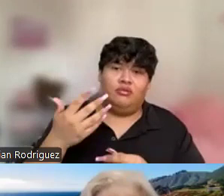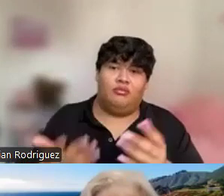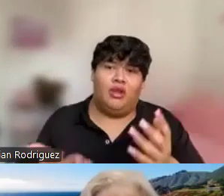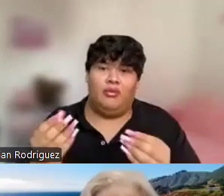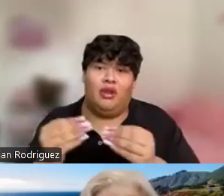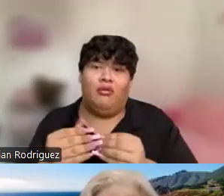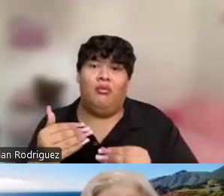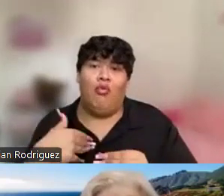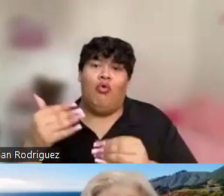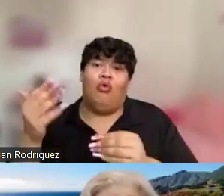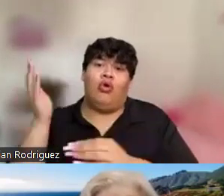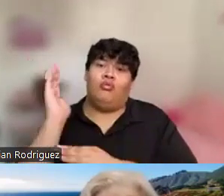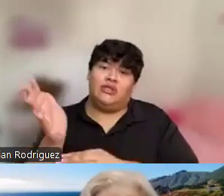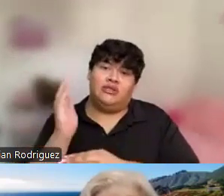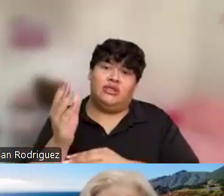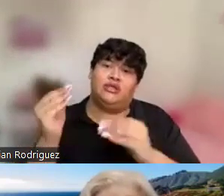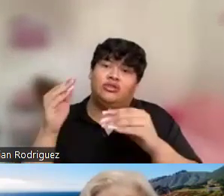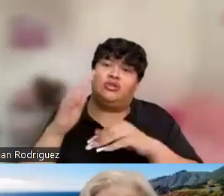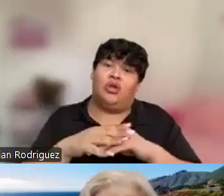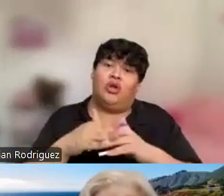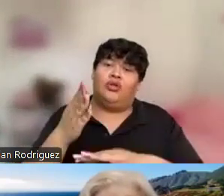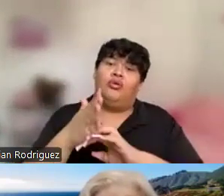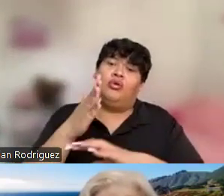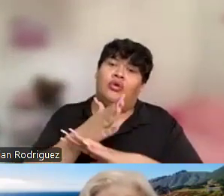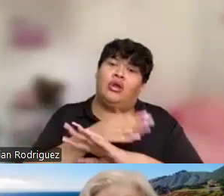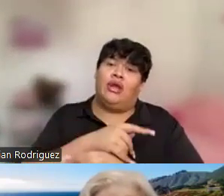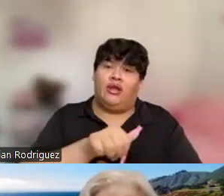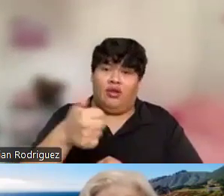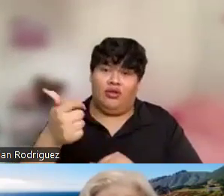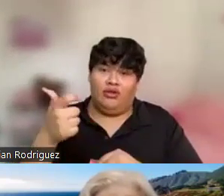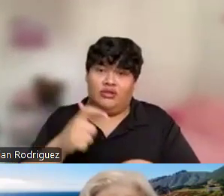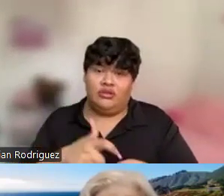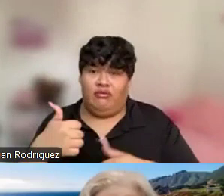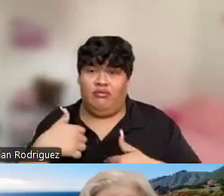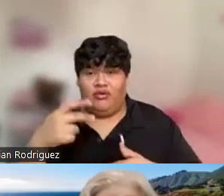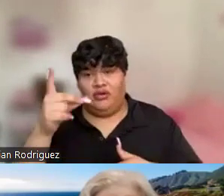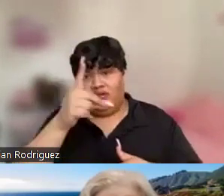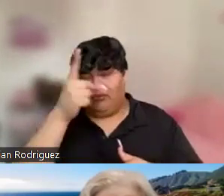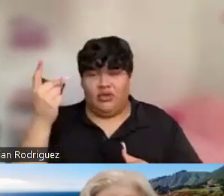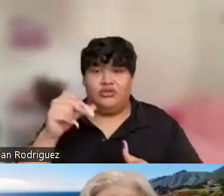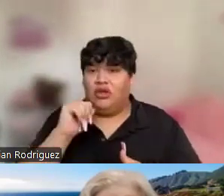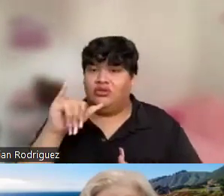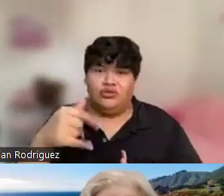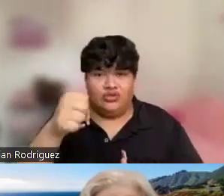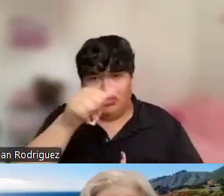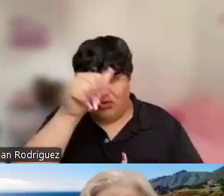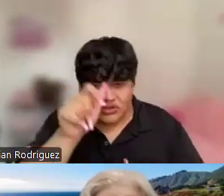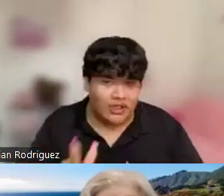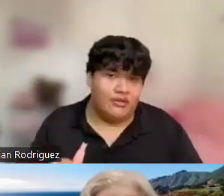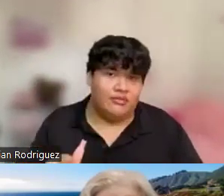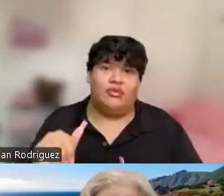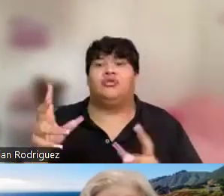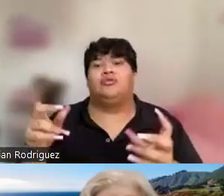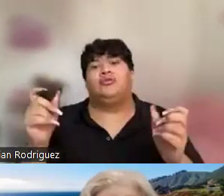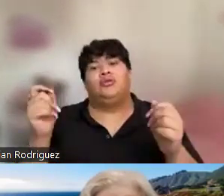more presentation of the progress in the other types of dementia, not just Alzheimer's, frontotemporal Lewy